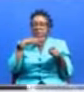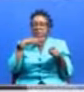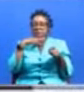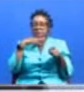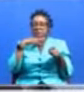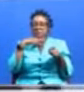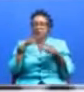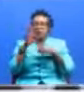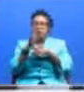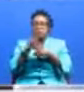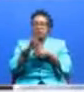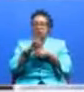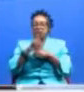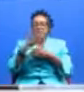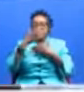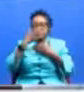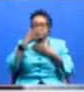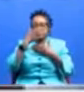wanatumia ventilator, lakini